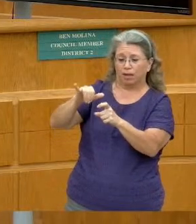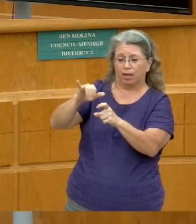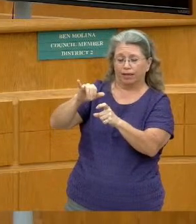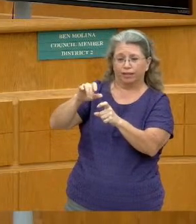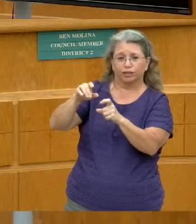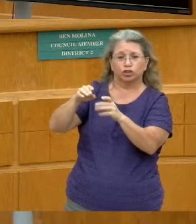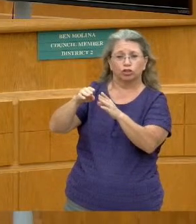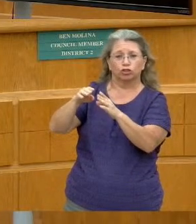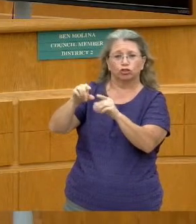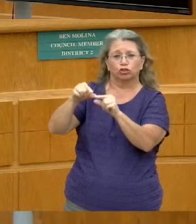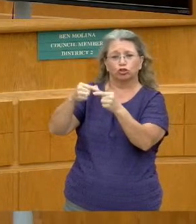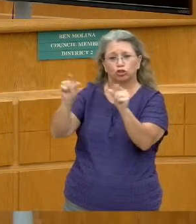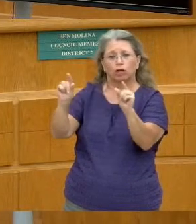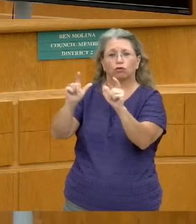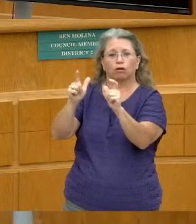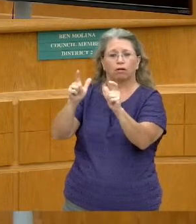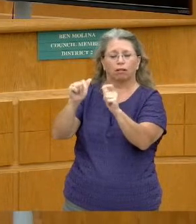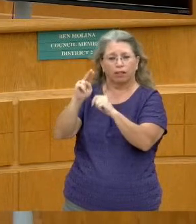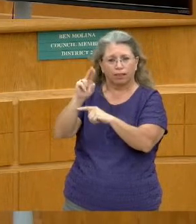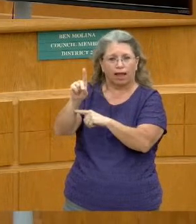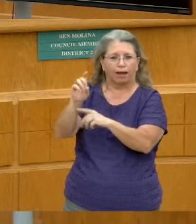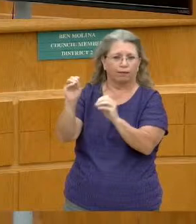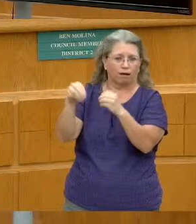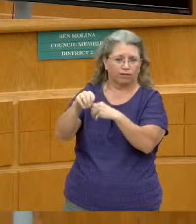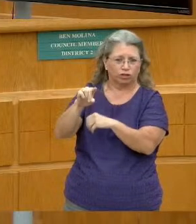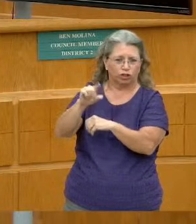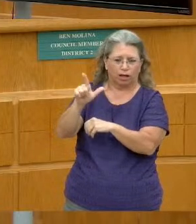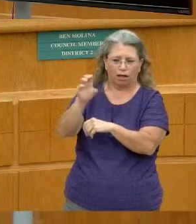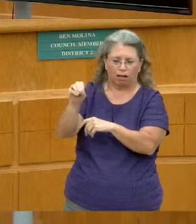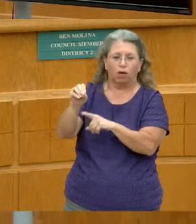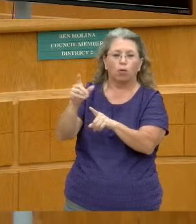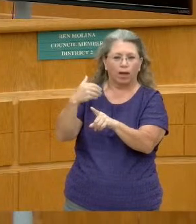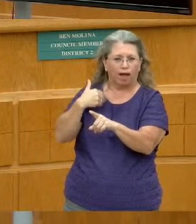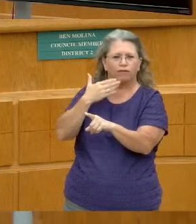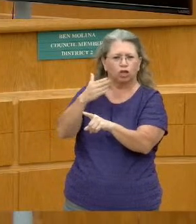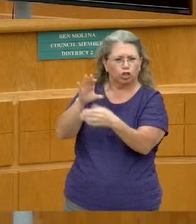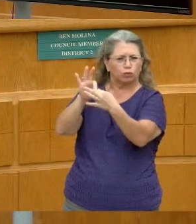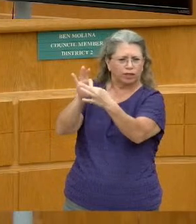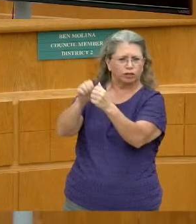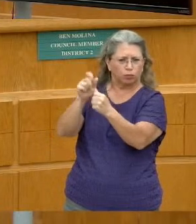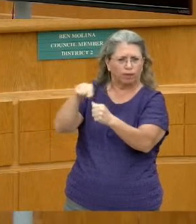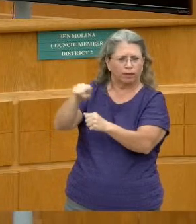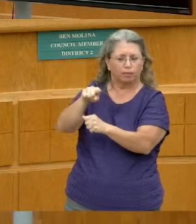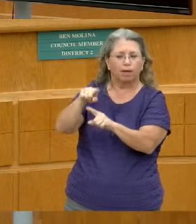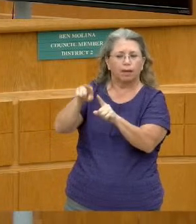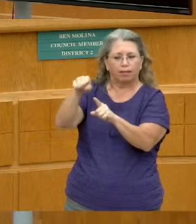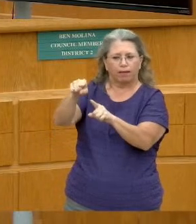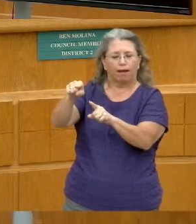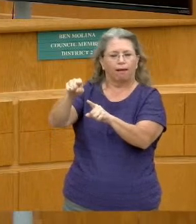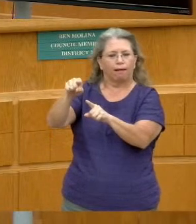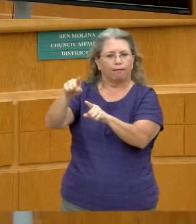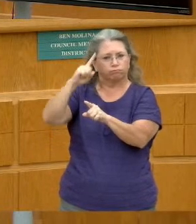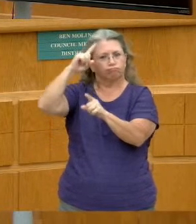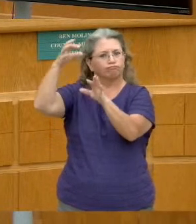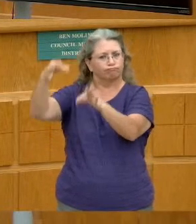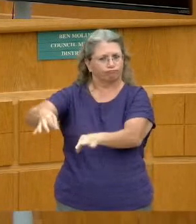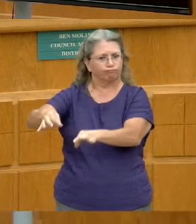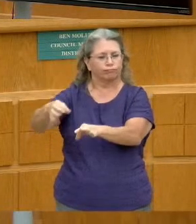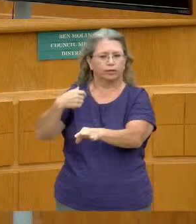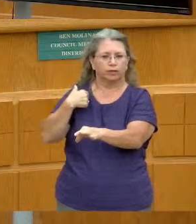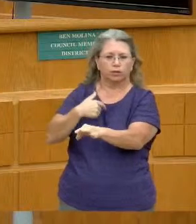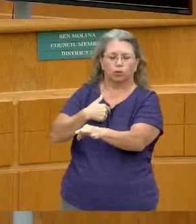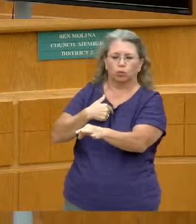excellent relationship with them, they call the shots, and we are grateful for their guidance and their